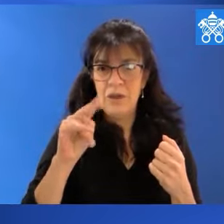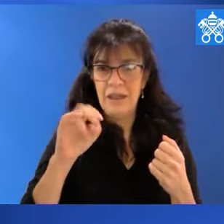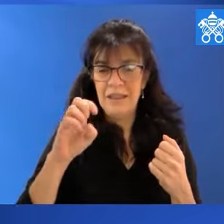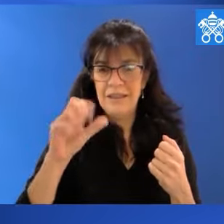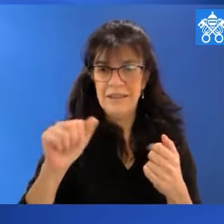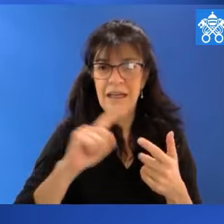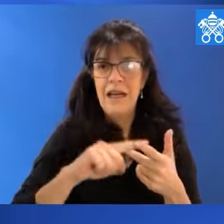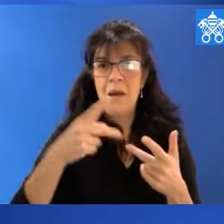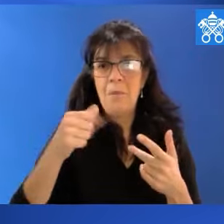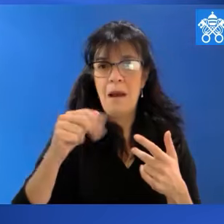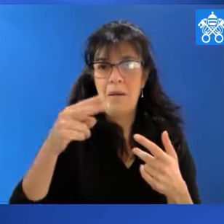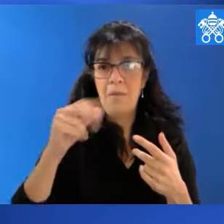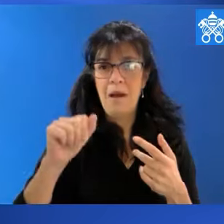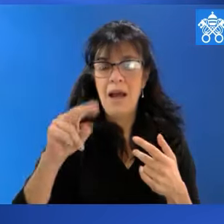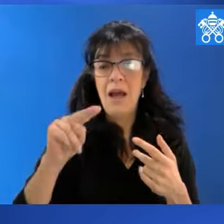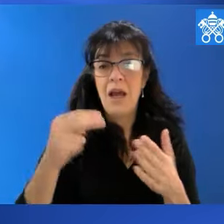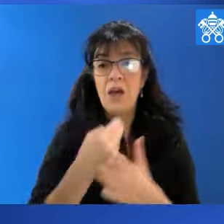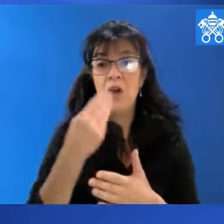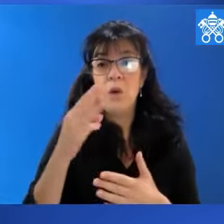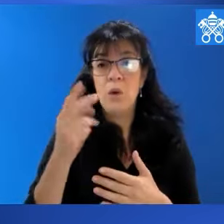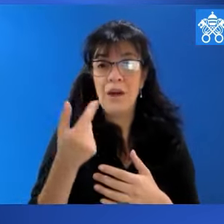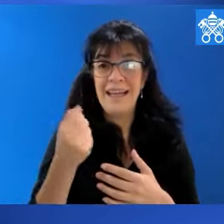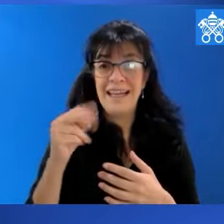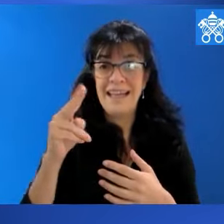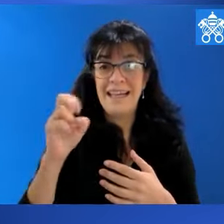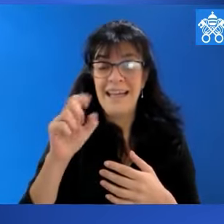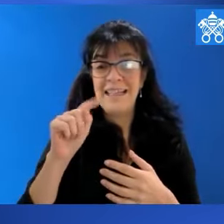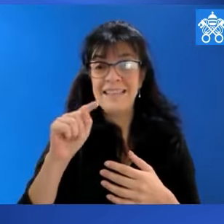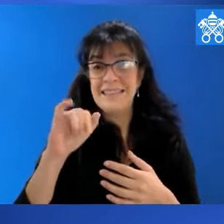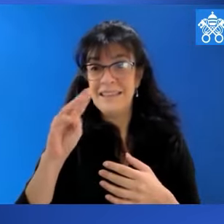Papua New Guinea, Timor-Est, and Singapore.